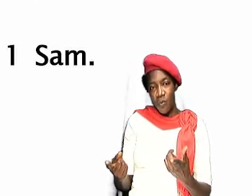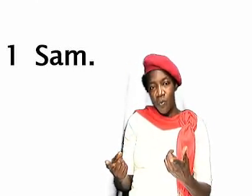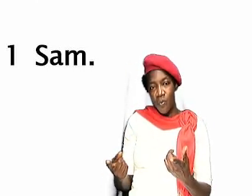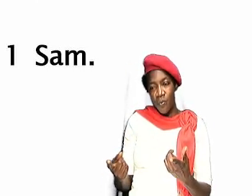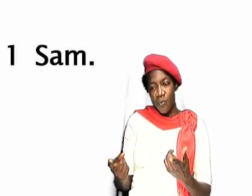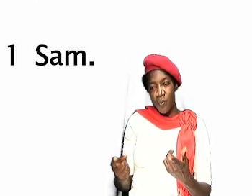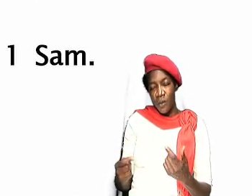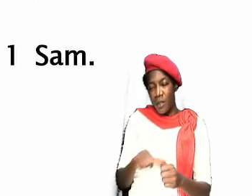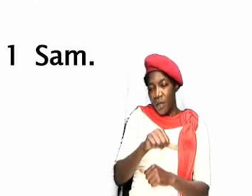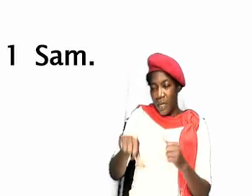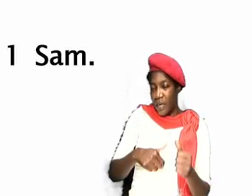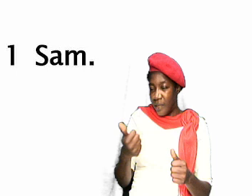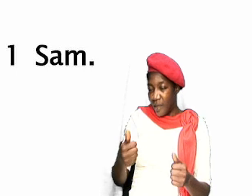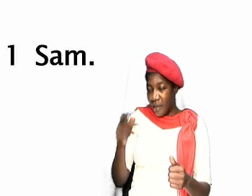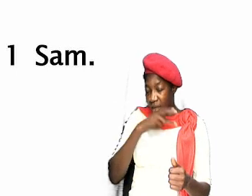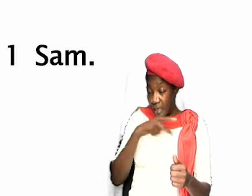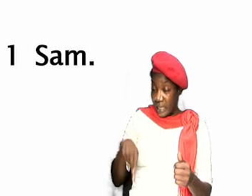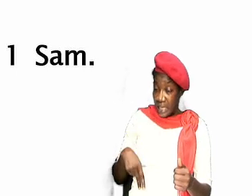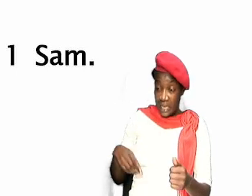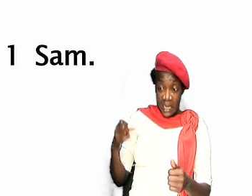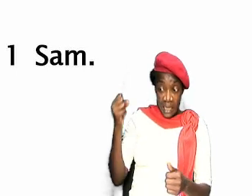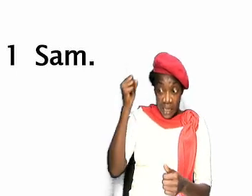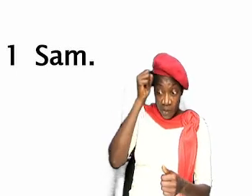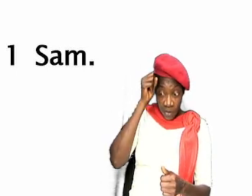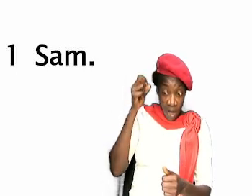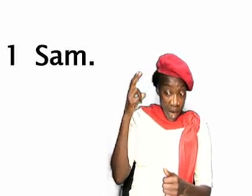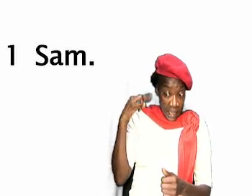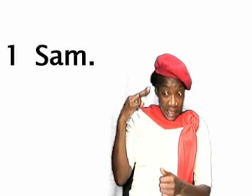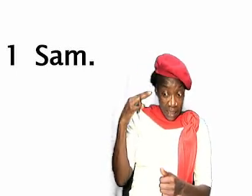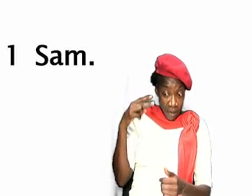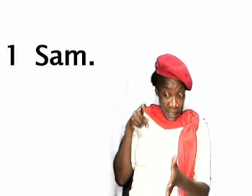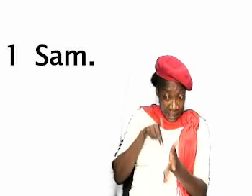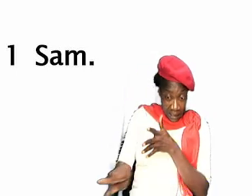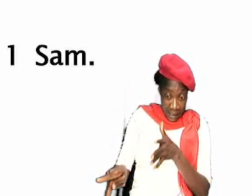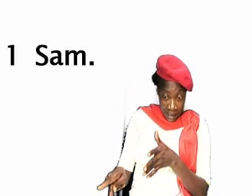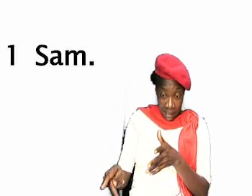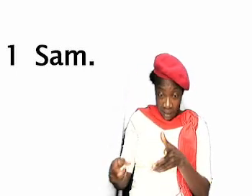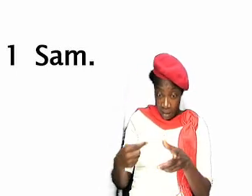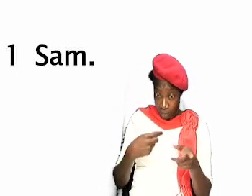to anoint another king. If Saul hear me, Saul will kill me.